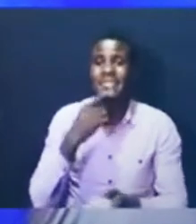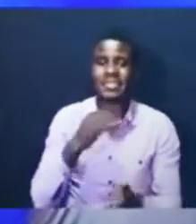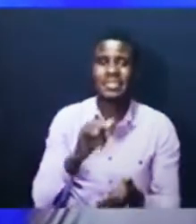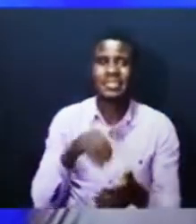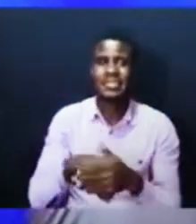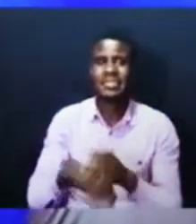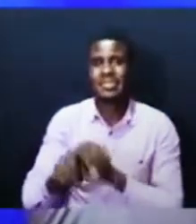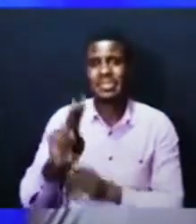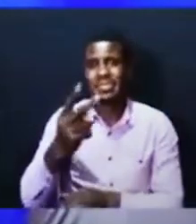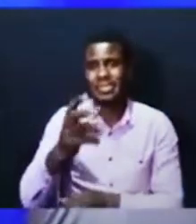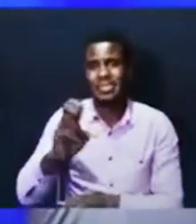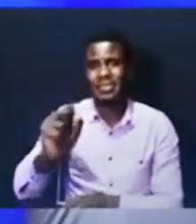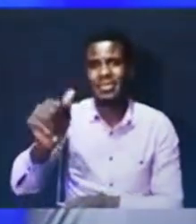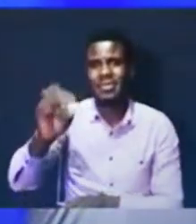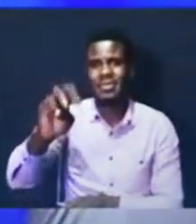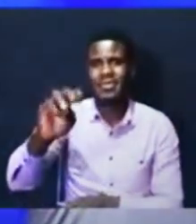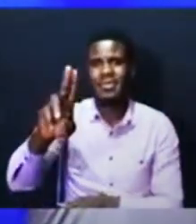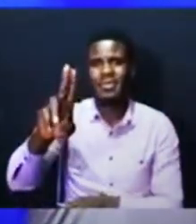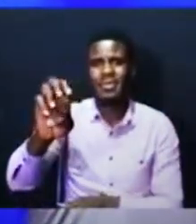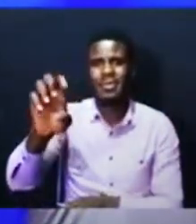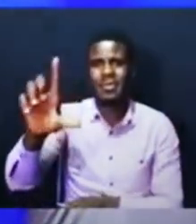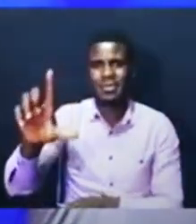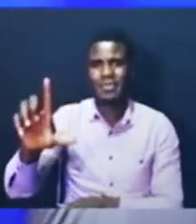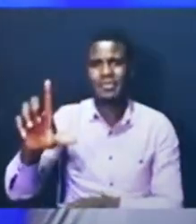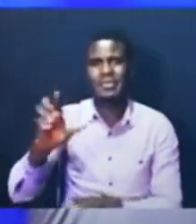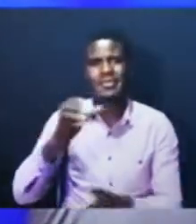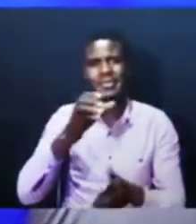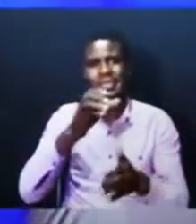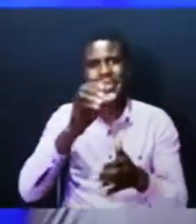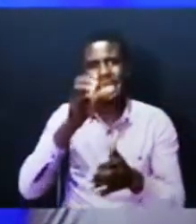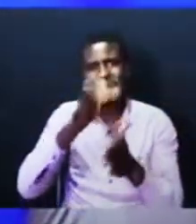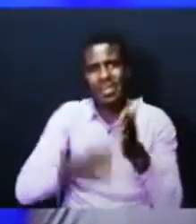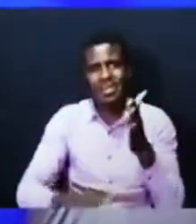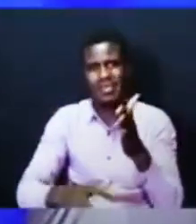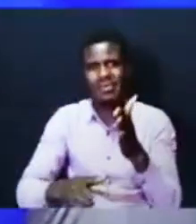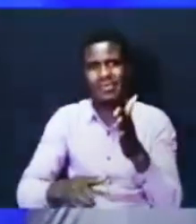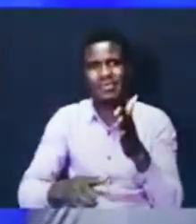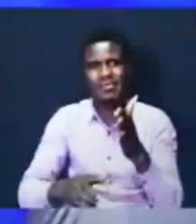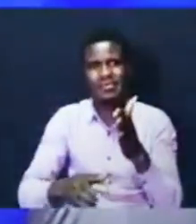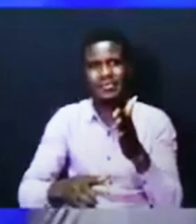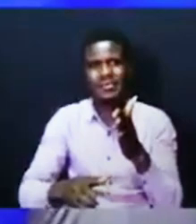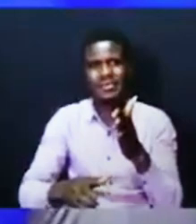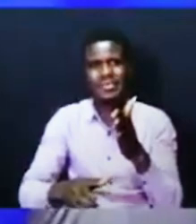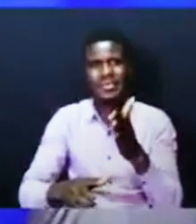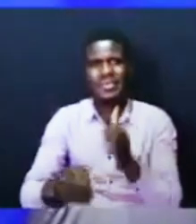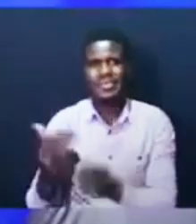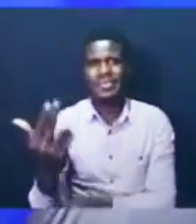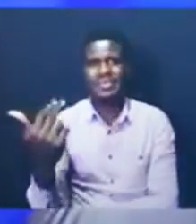13. Now, from verse 20.